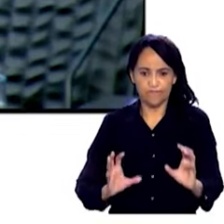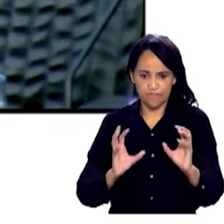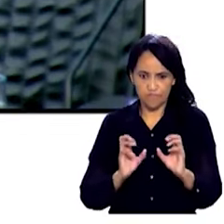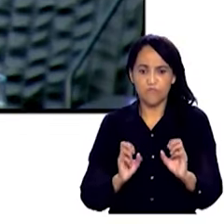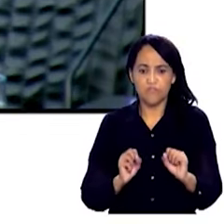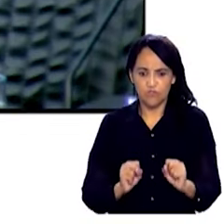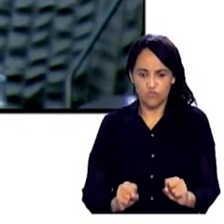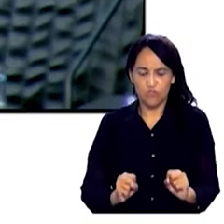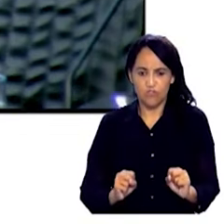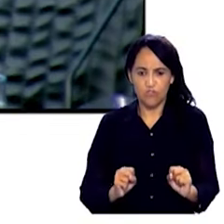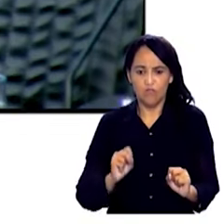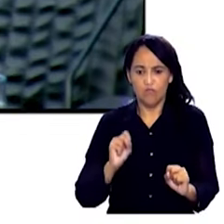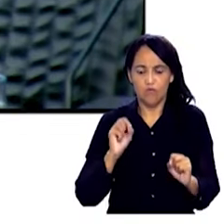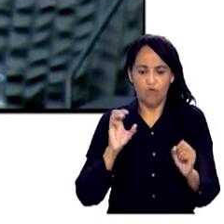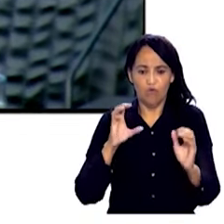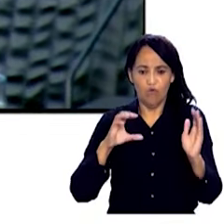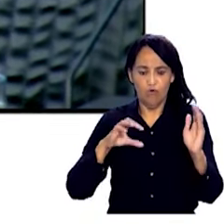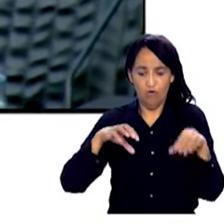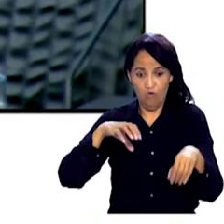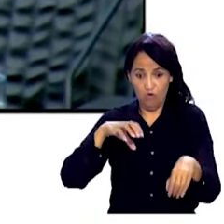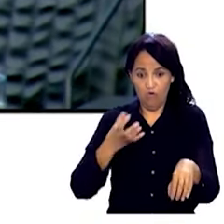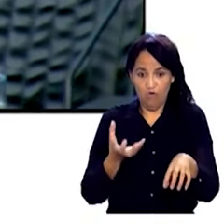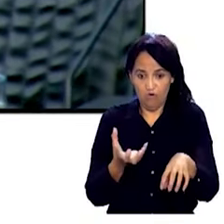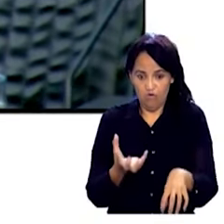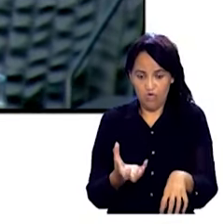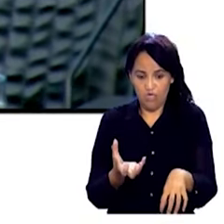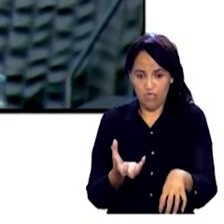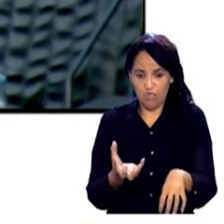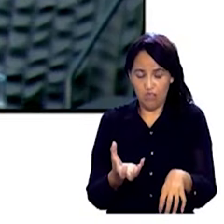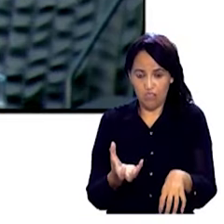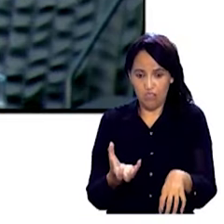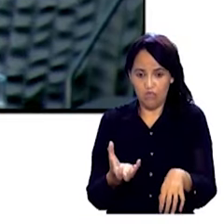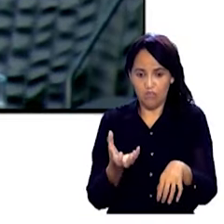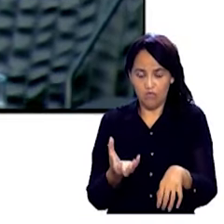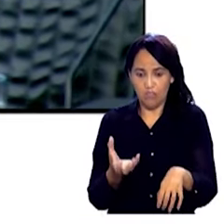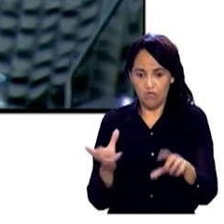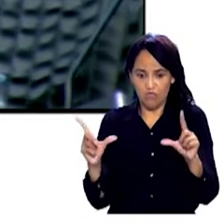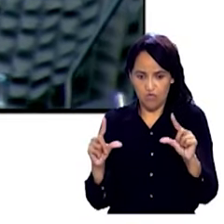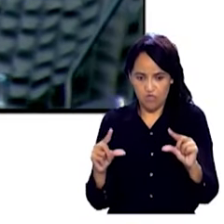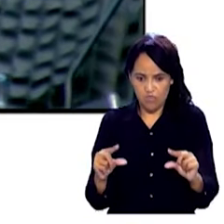narrow but not expand these Gres